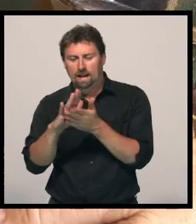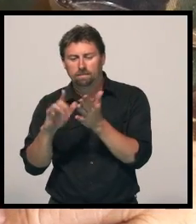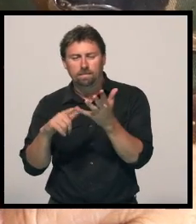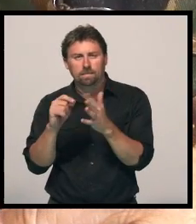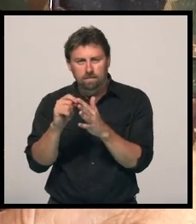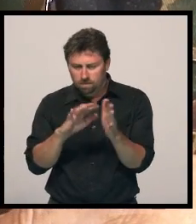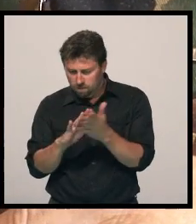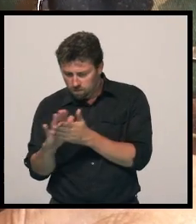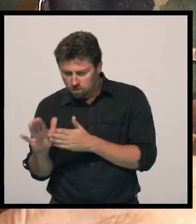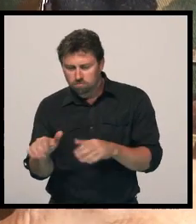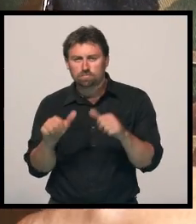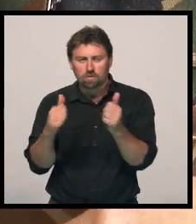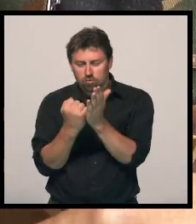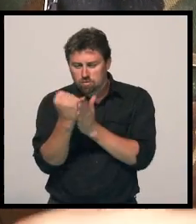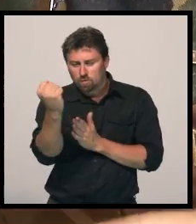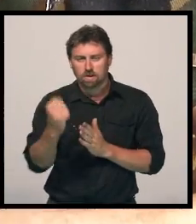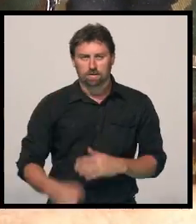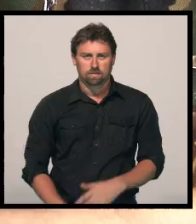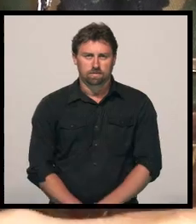and then we'll put it over the router to clean it up.